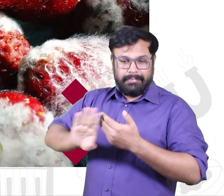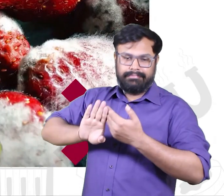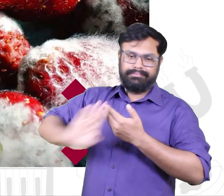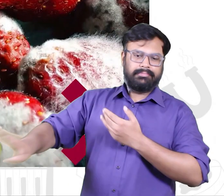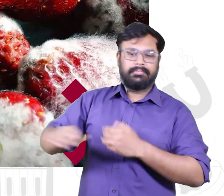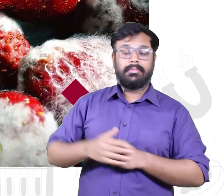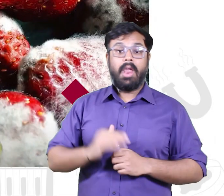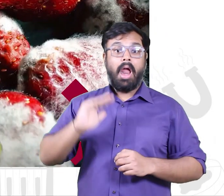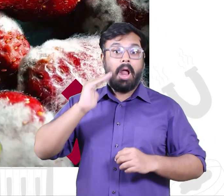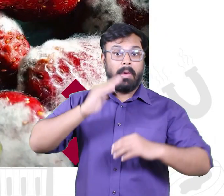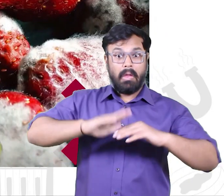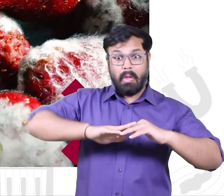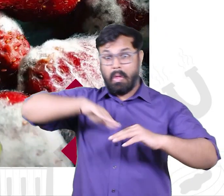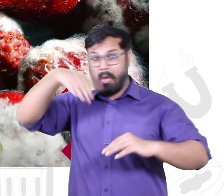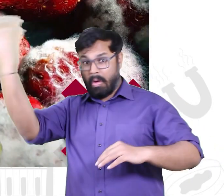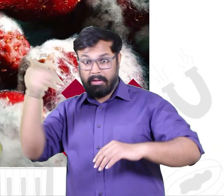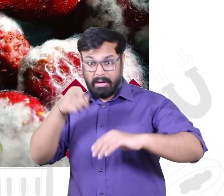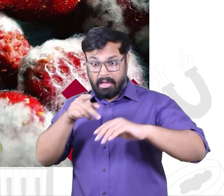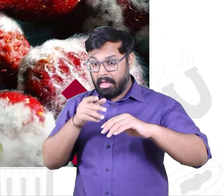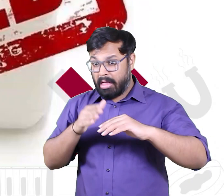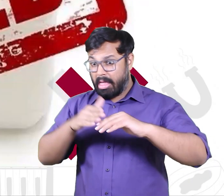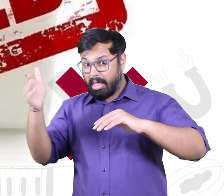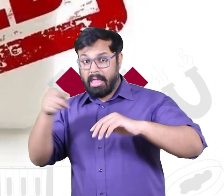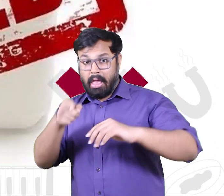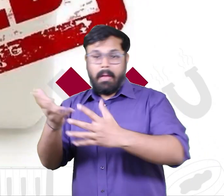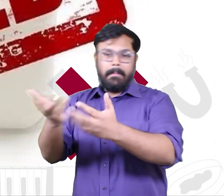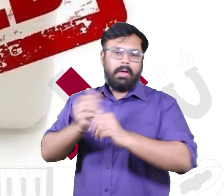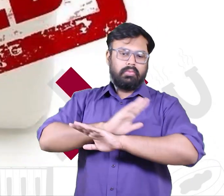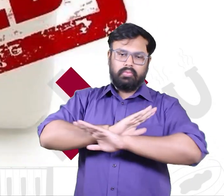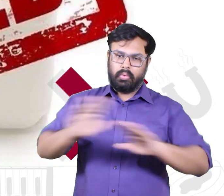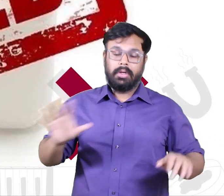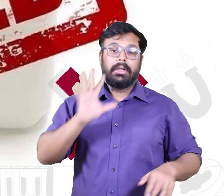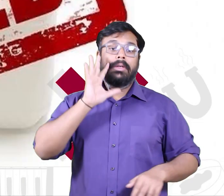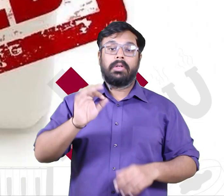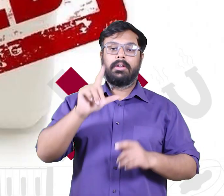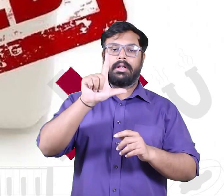have a white or green fungal growth on them, or if the products have